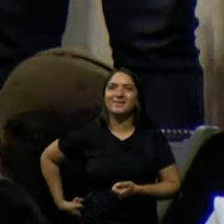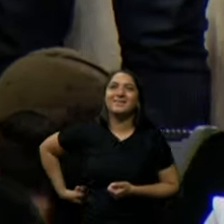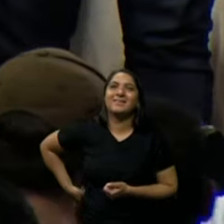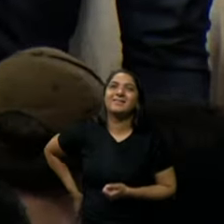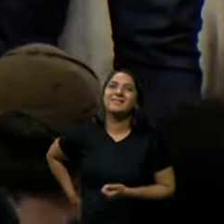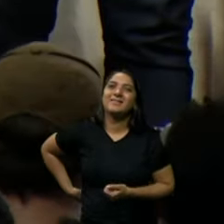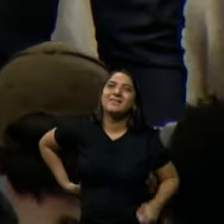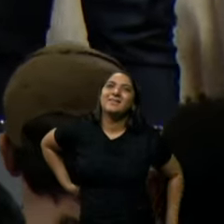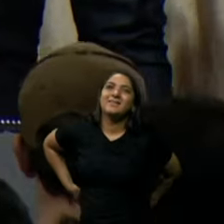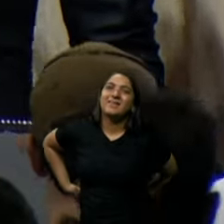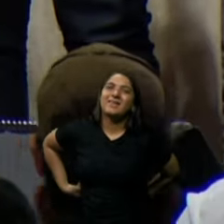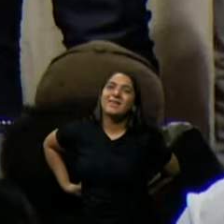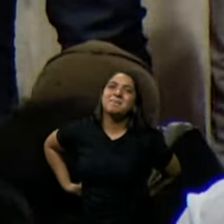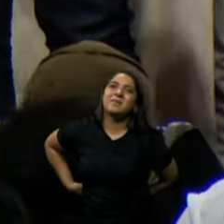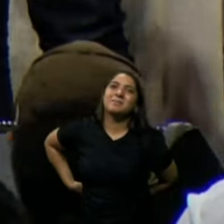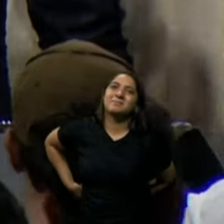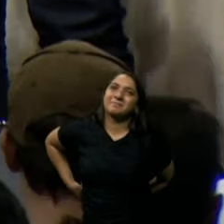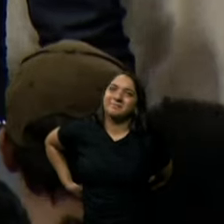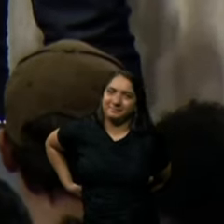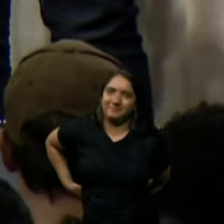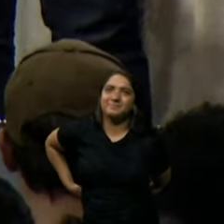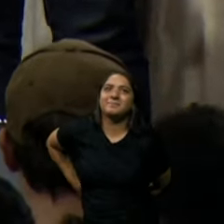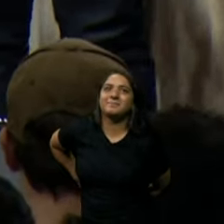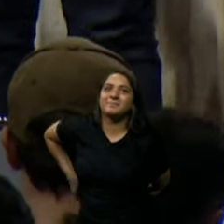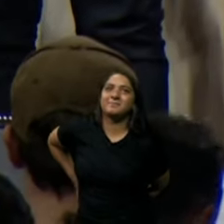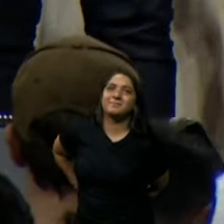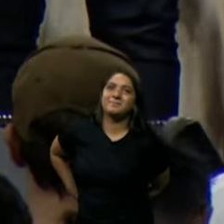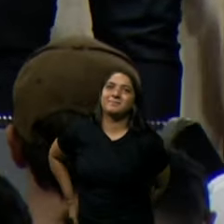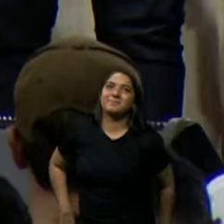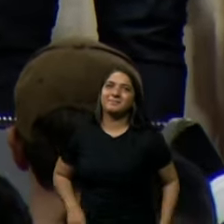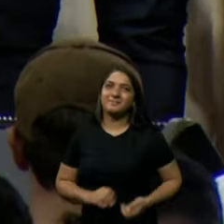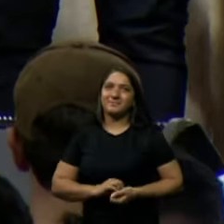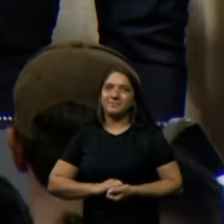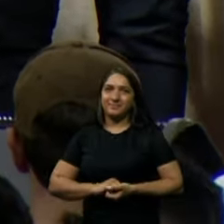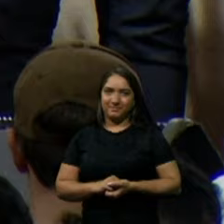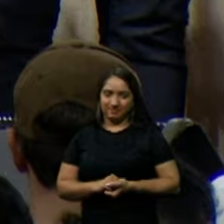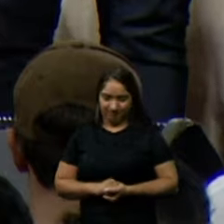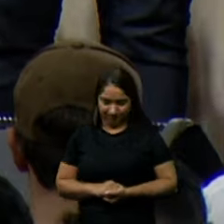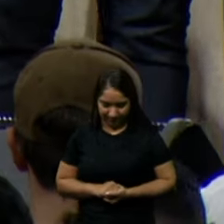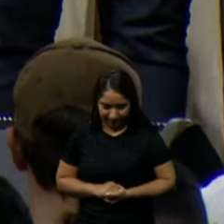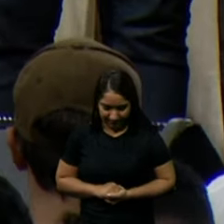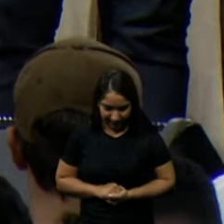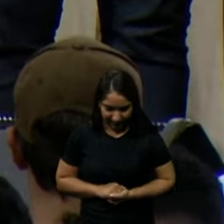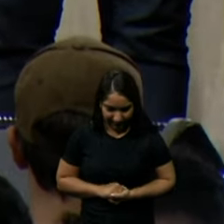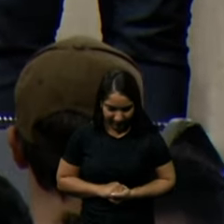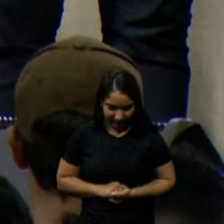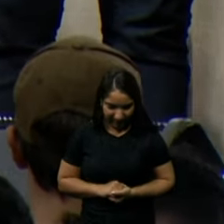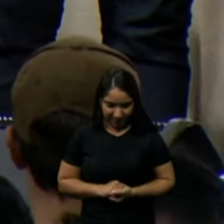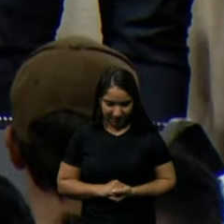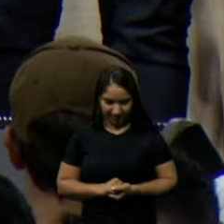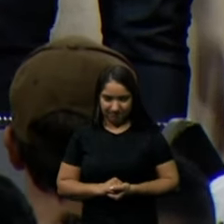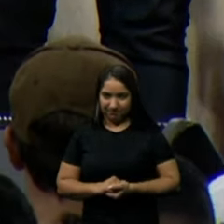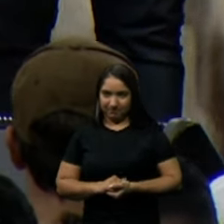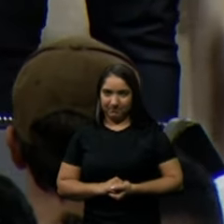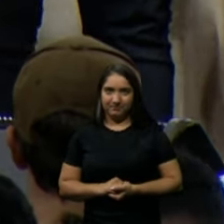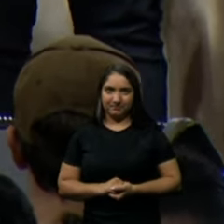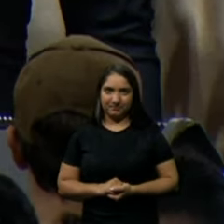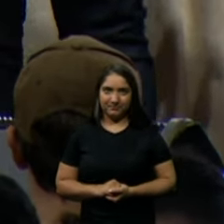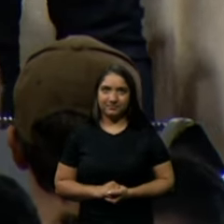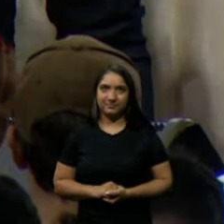Aleluia em nome de Jesus Praise The Lord with spread your jeans with the